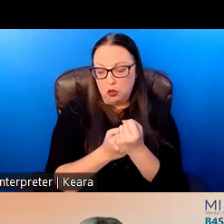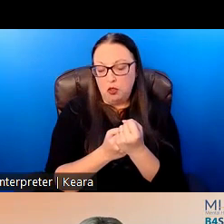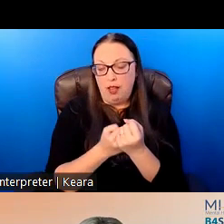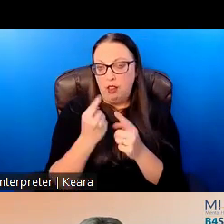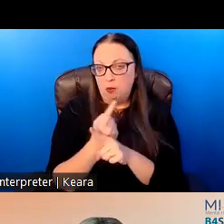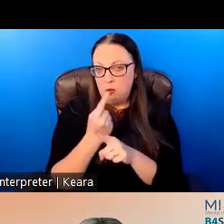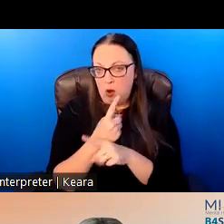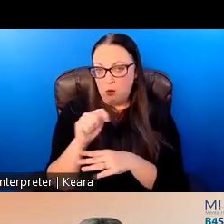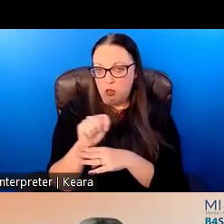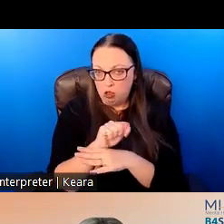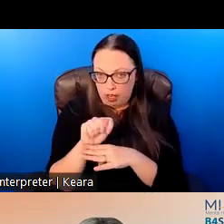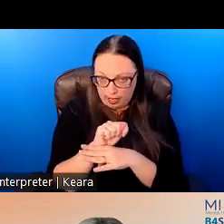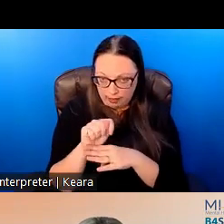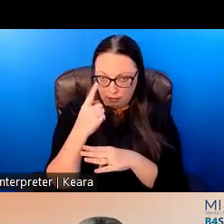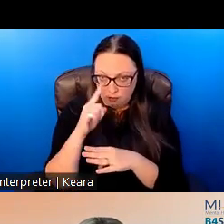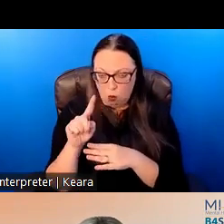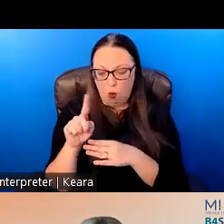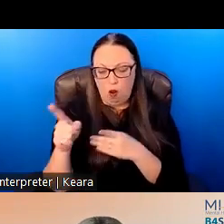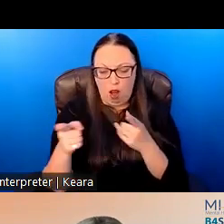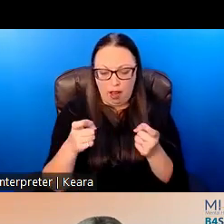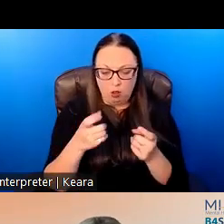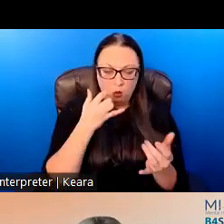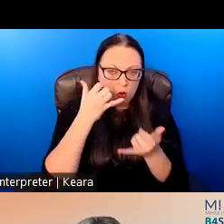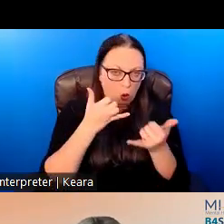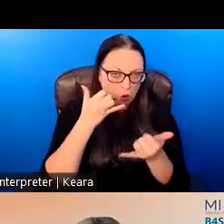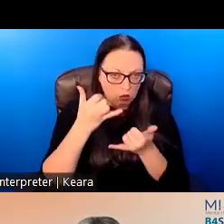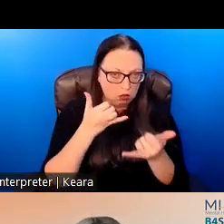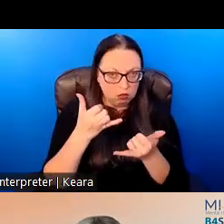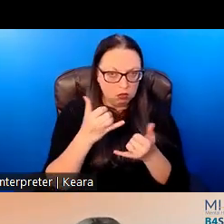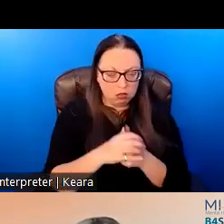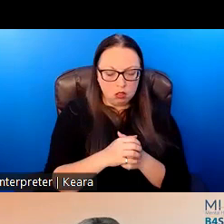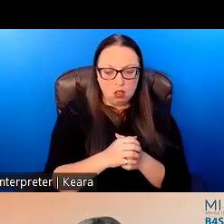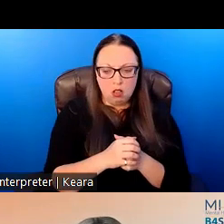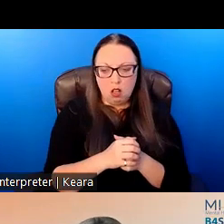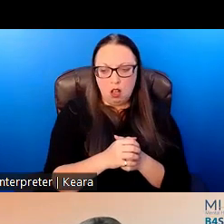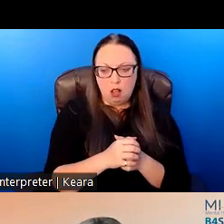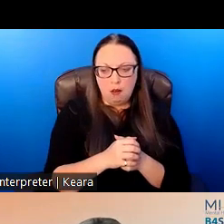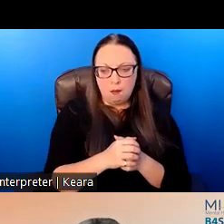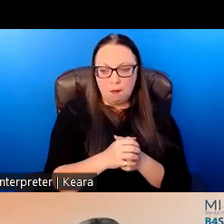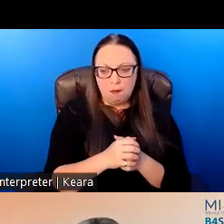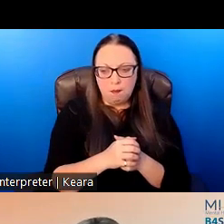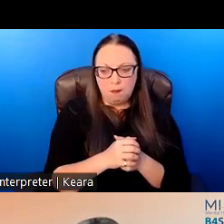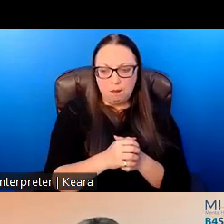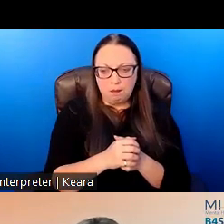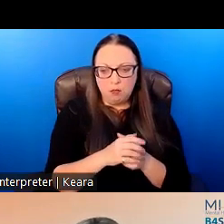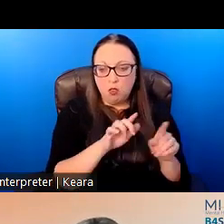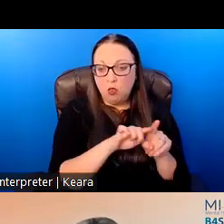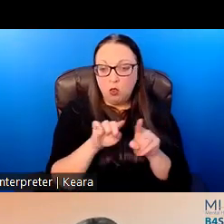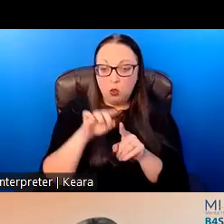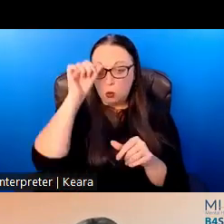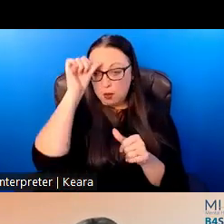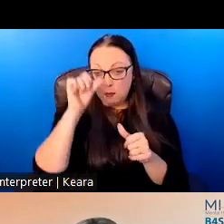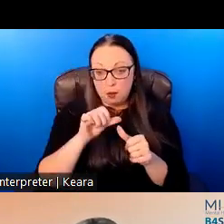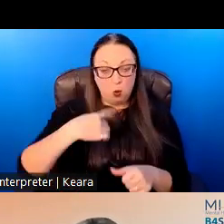training to handle calls that do come in. I do want to remind everybody that we will not be